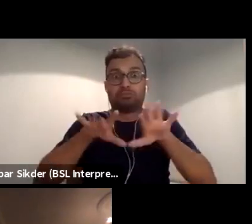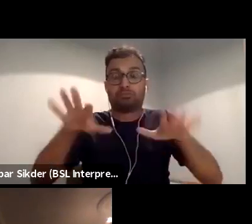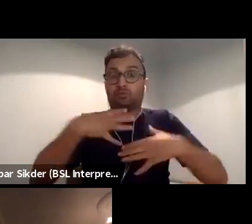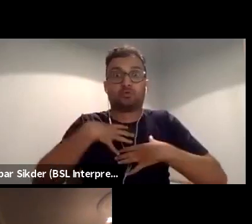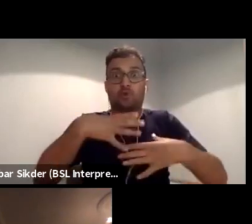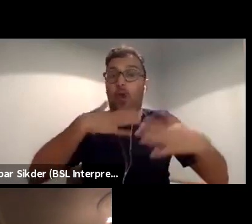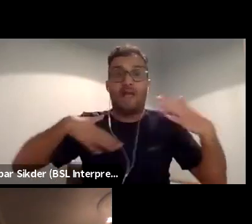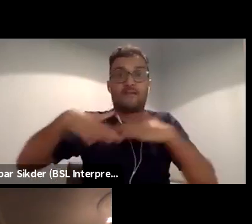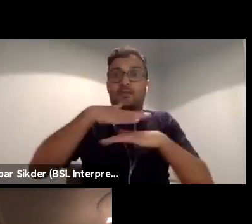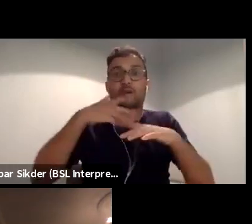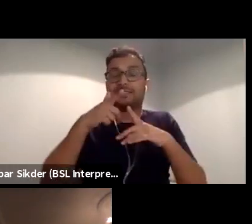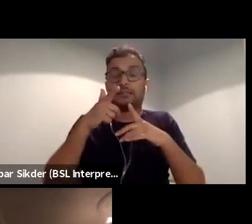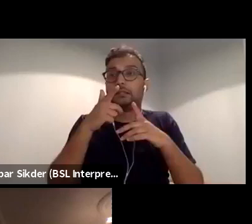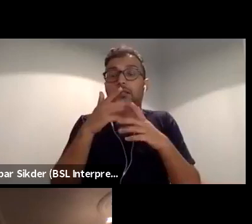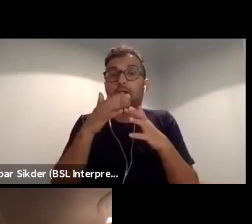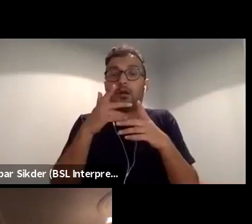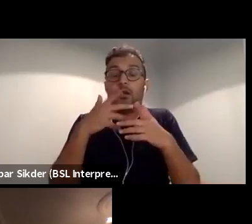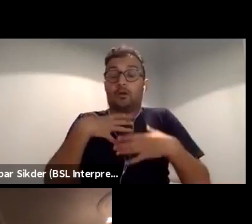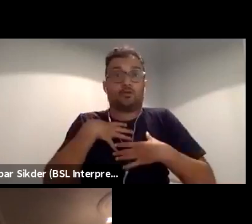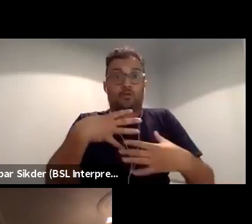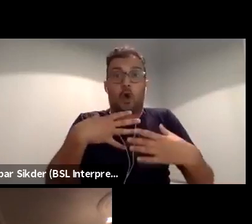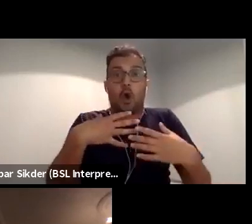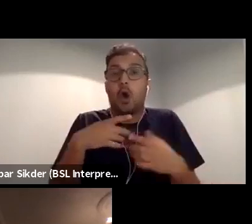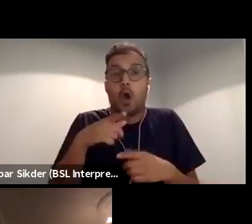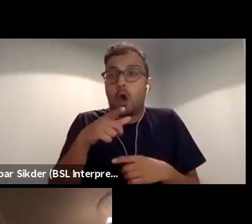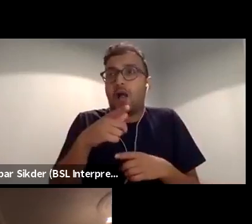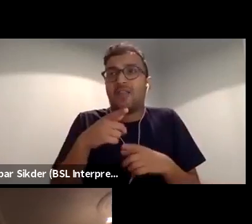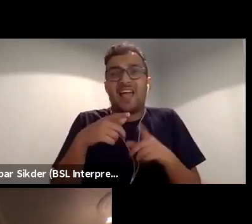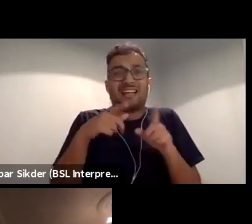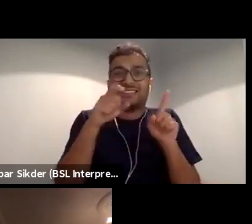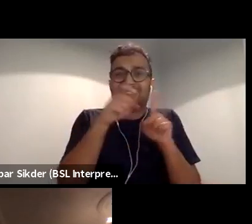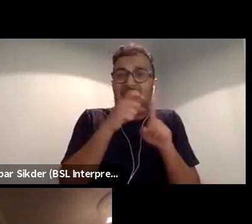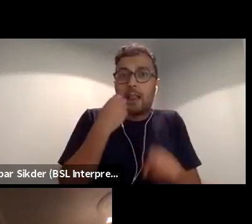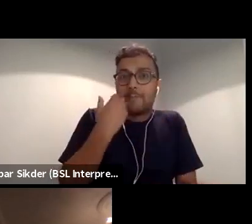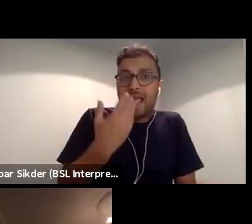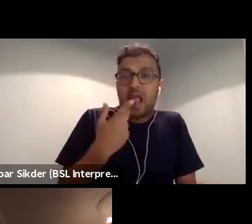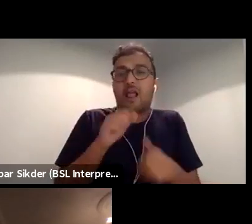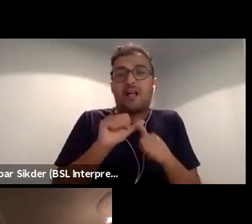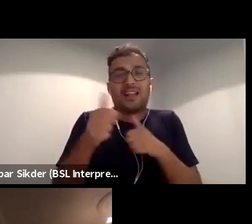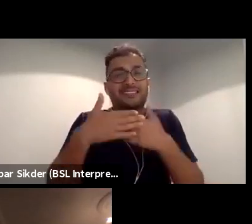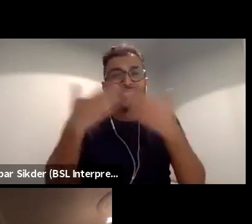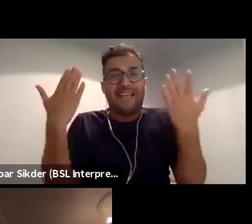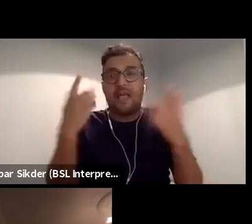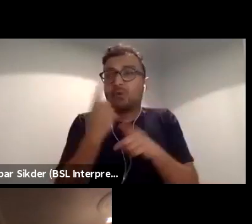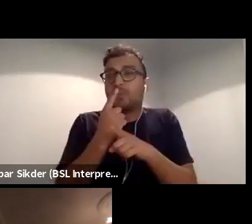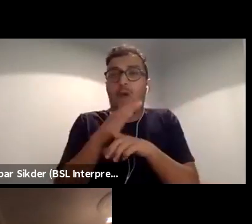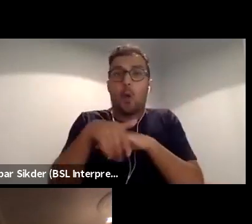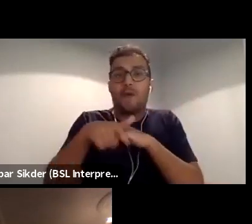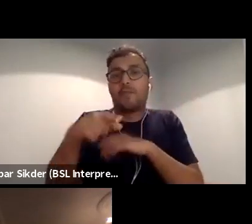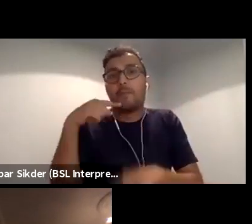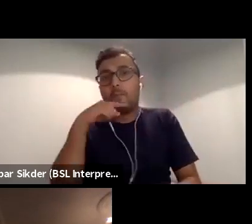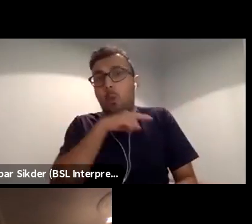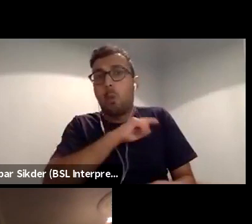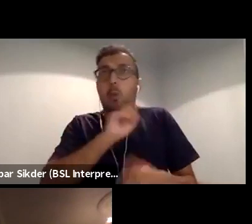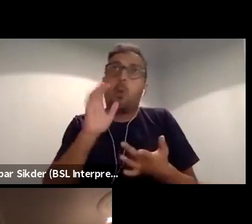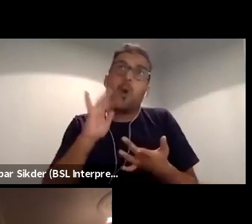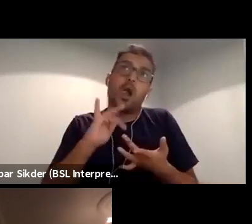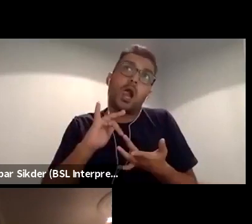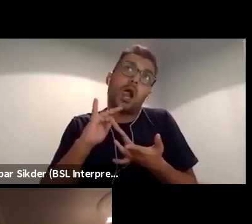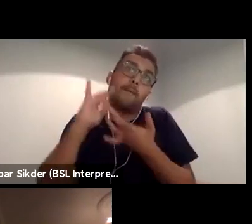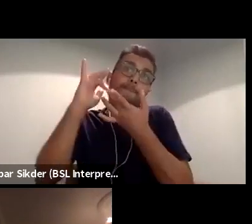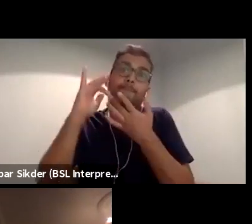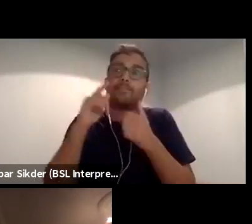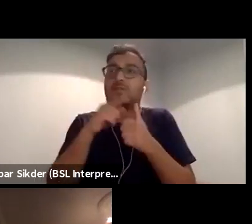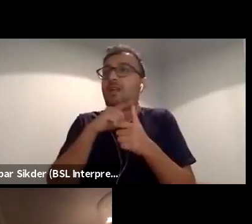you had, the Daily Mirror came out with their front page about the angelic boy the next day, and Newsnight had a member